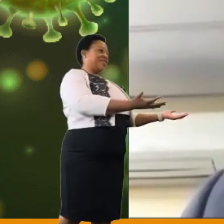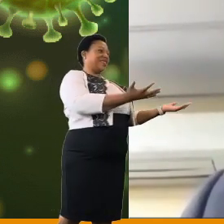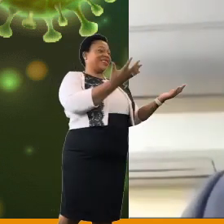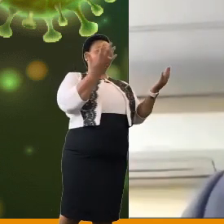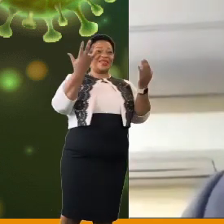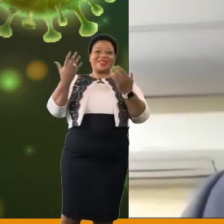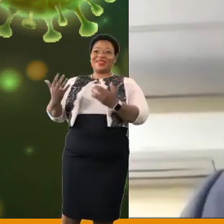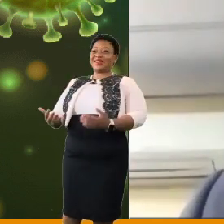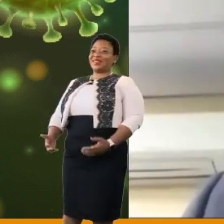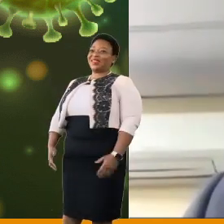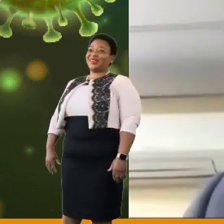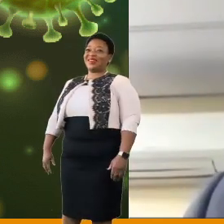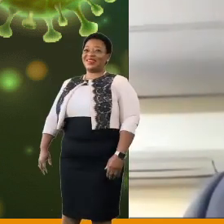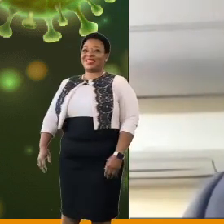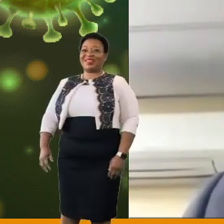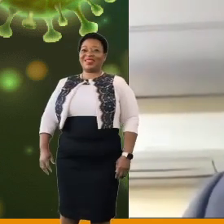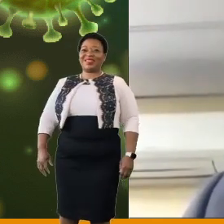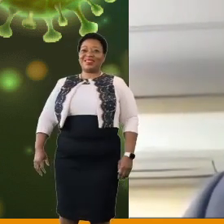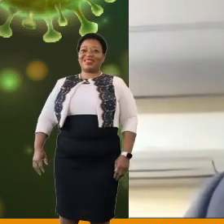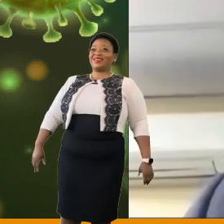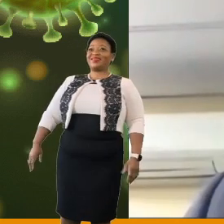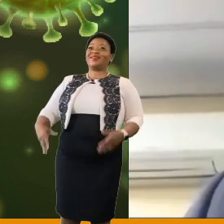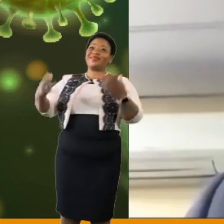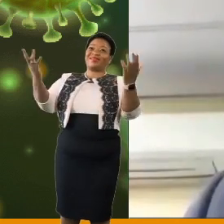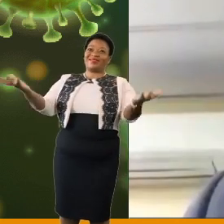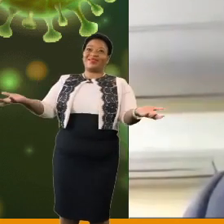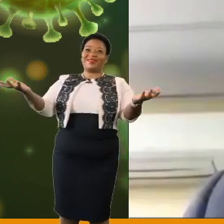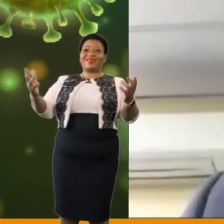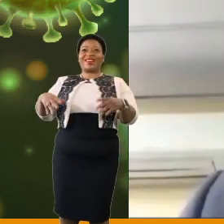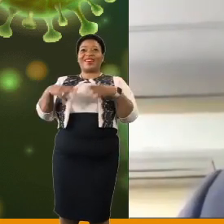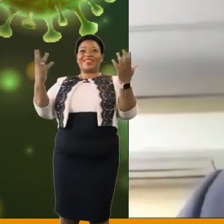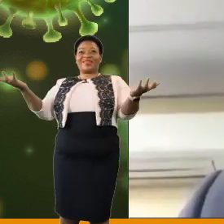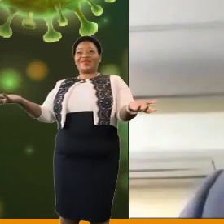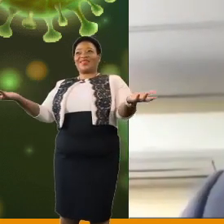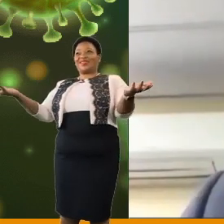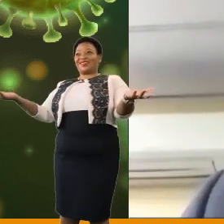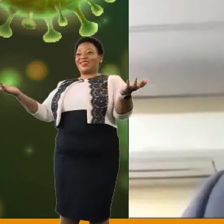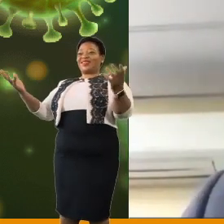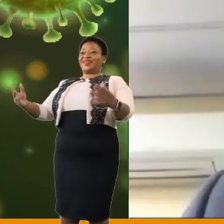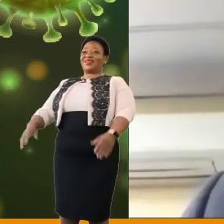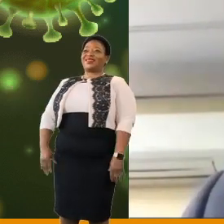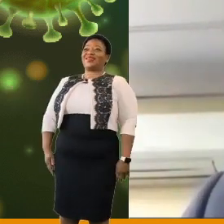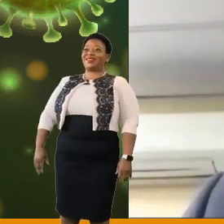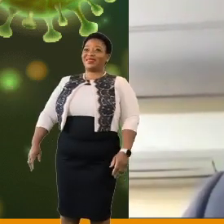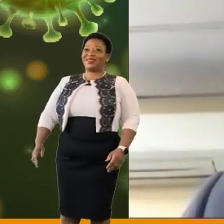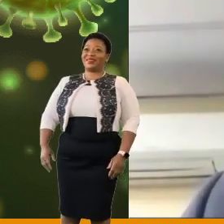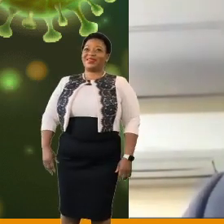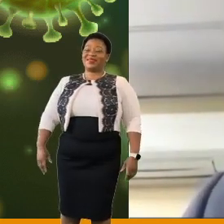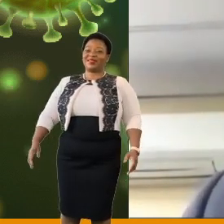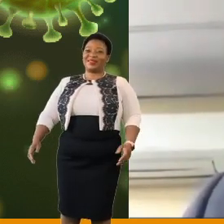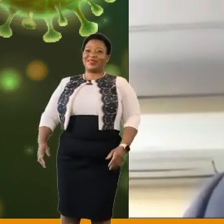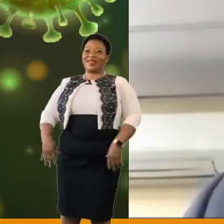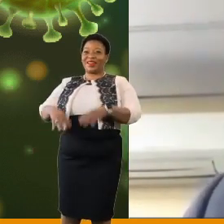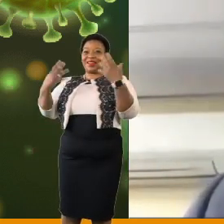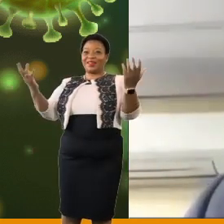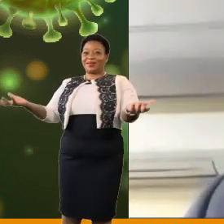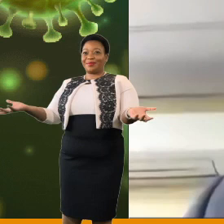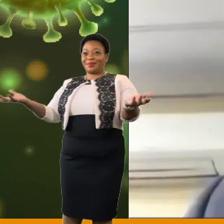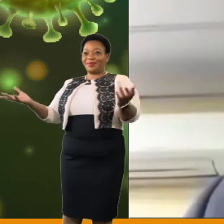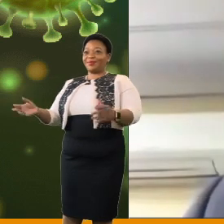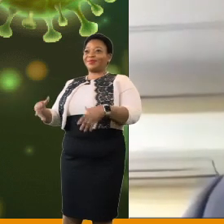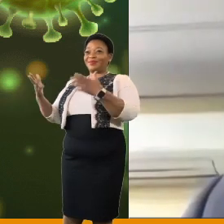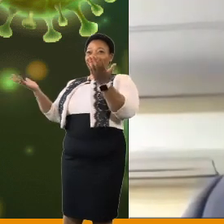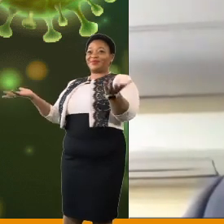where the employee works for you for 24 hours per month and more. Those are the people who qualify to apply. We've